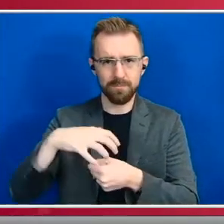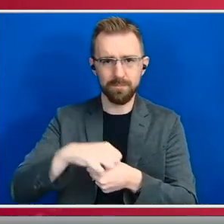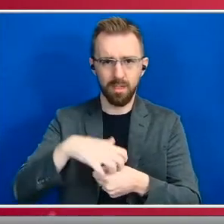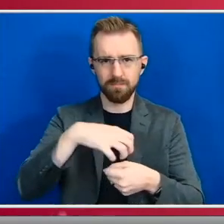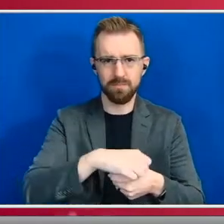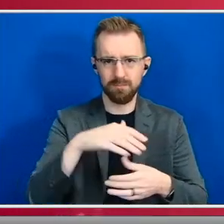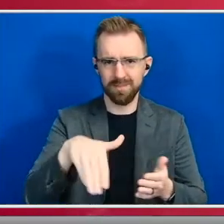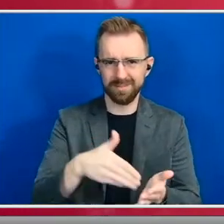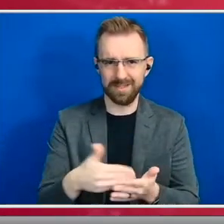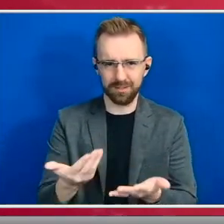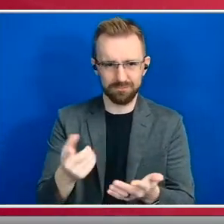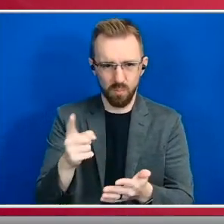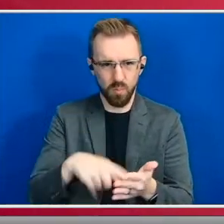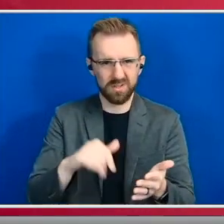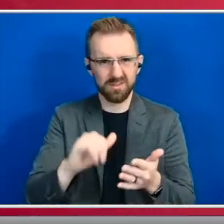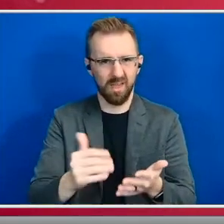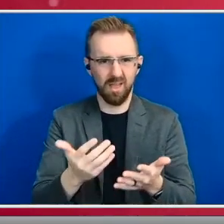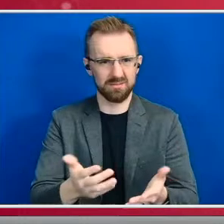at there?